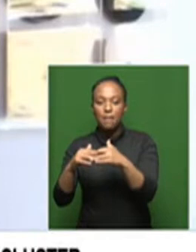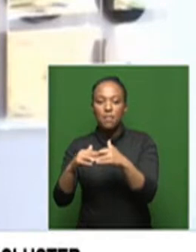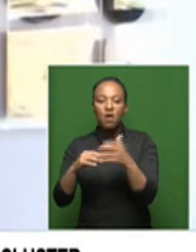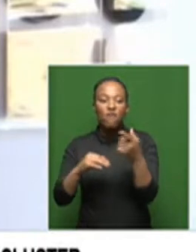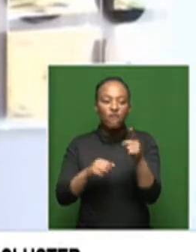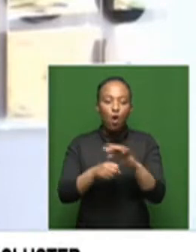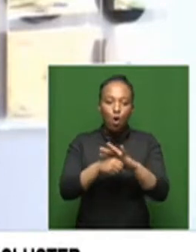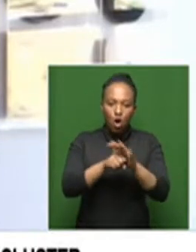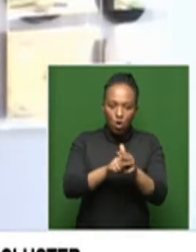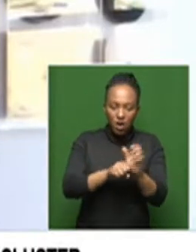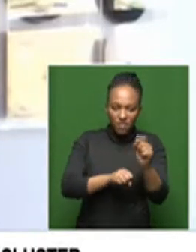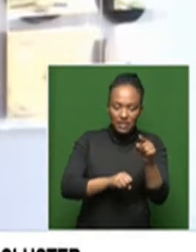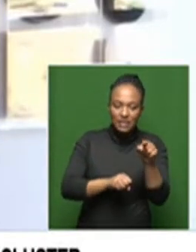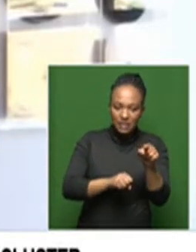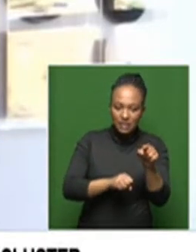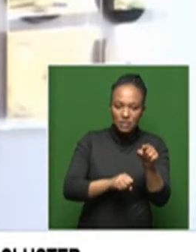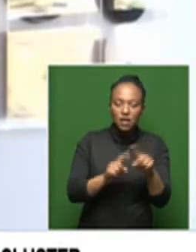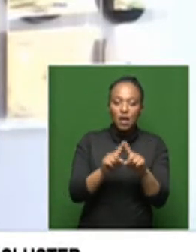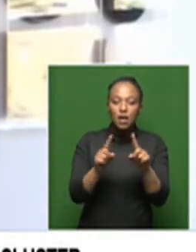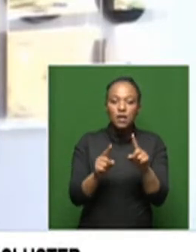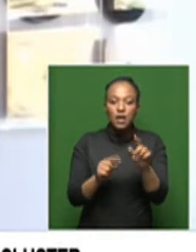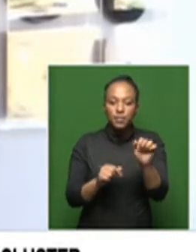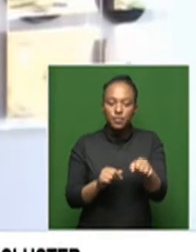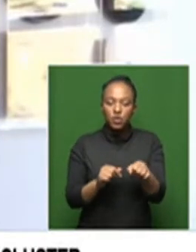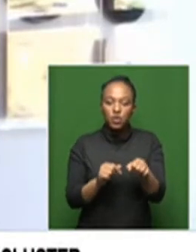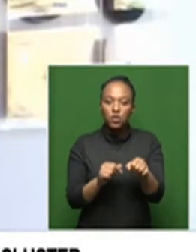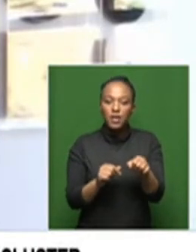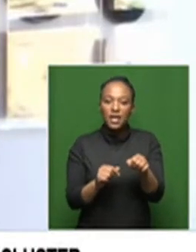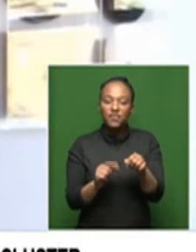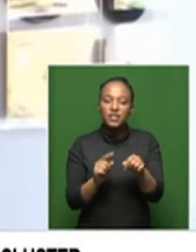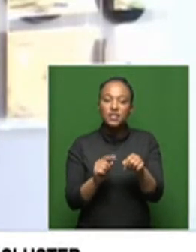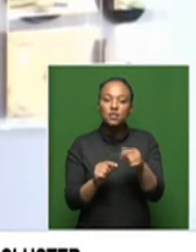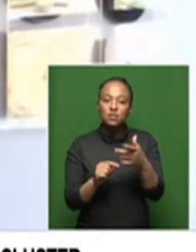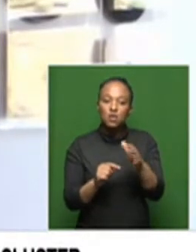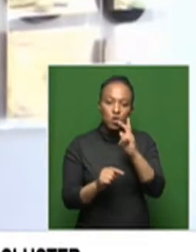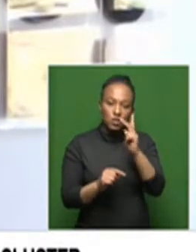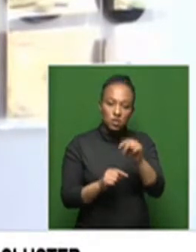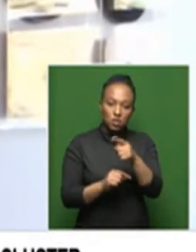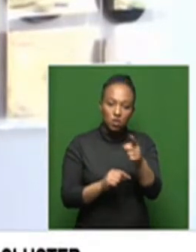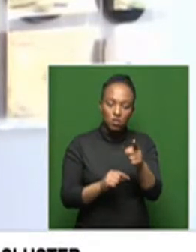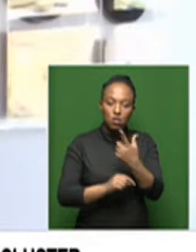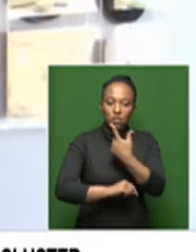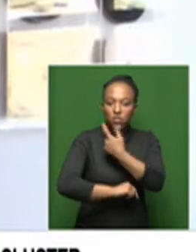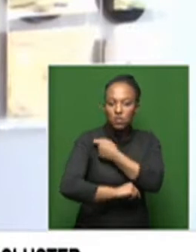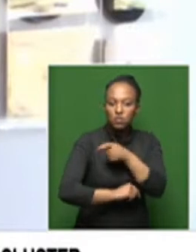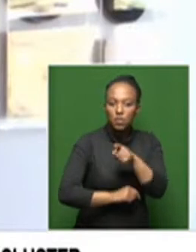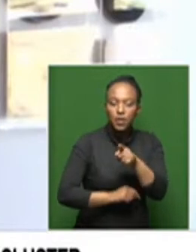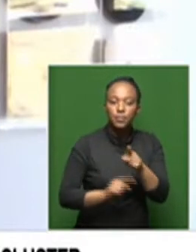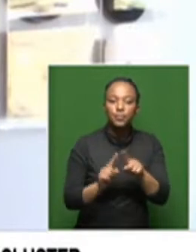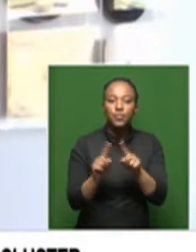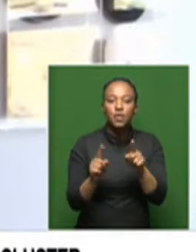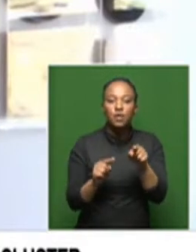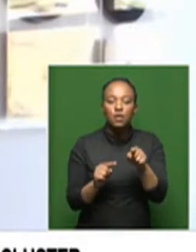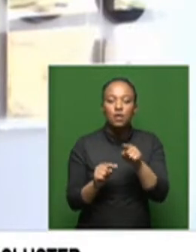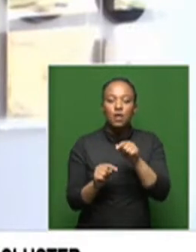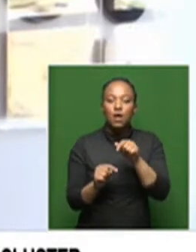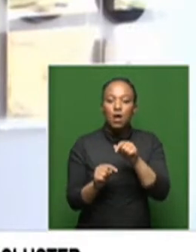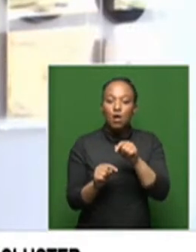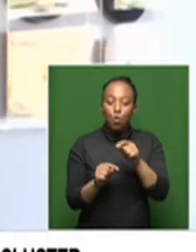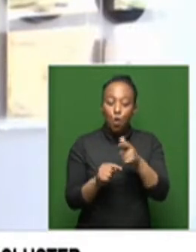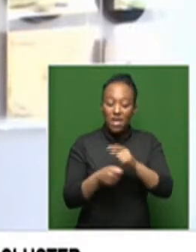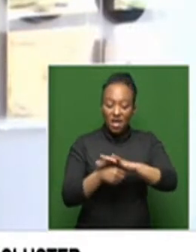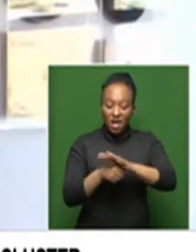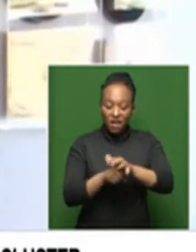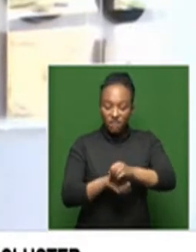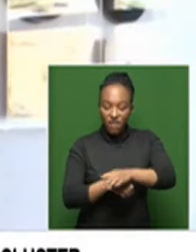virus that came from Wuhan. And what we are seeing with all the vaccines, to a greater or a lesser extent, that